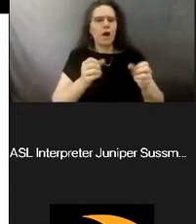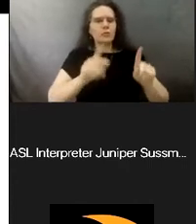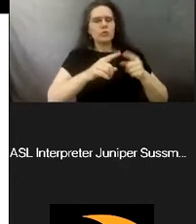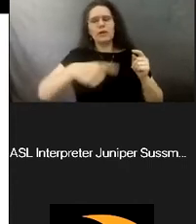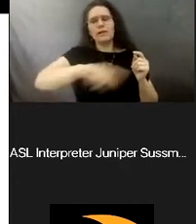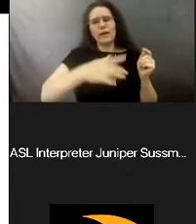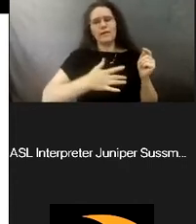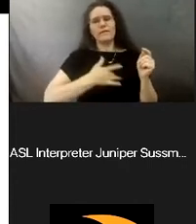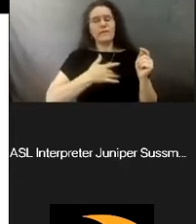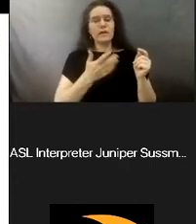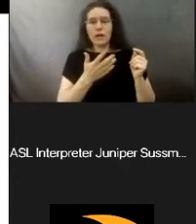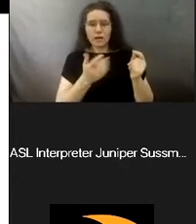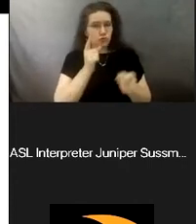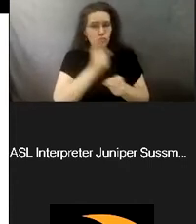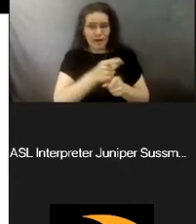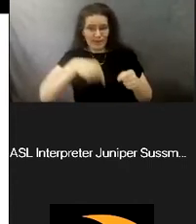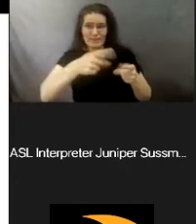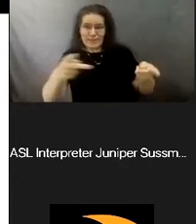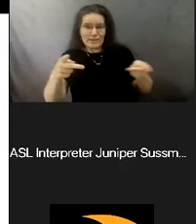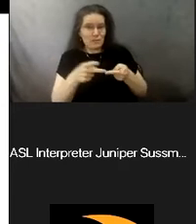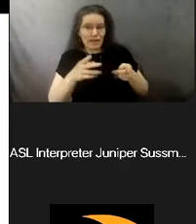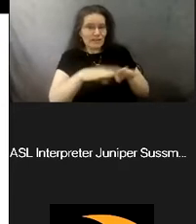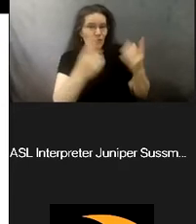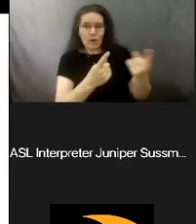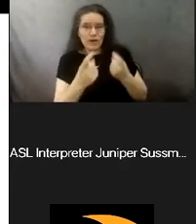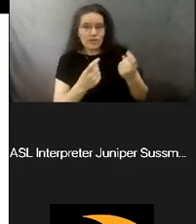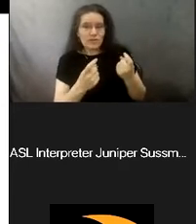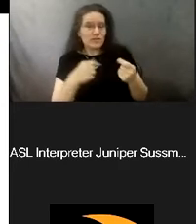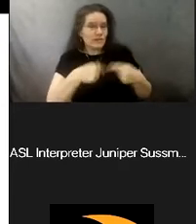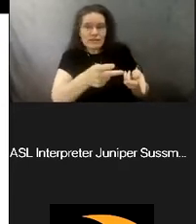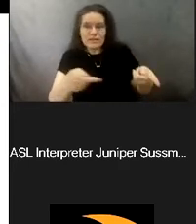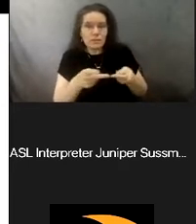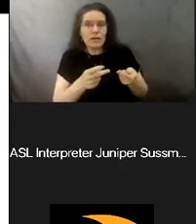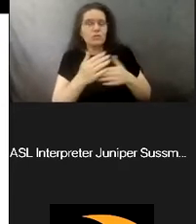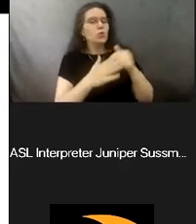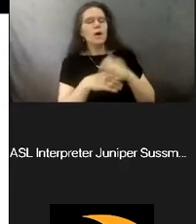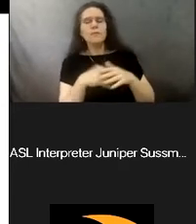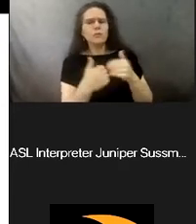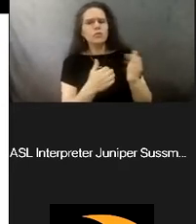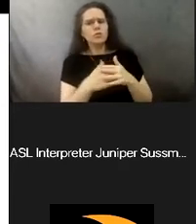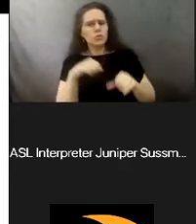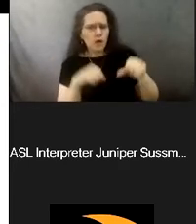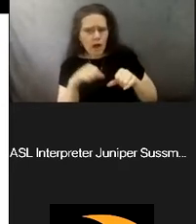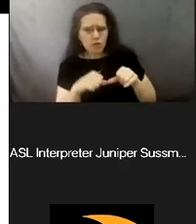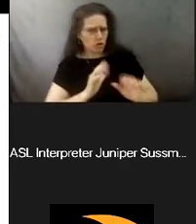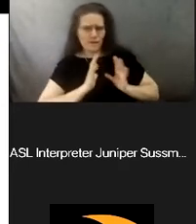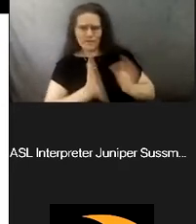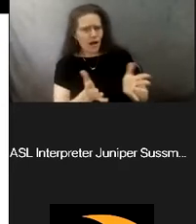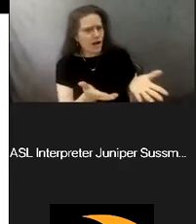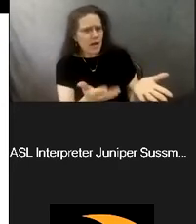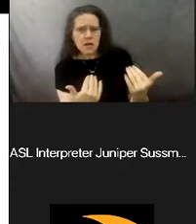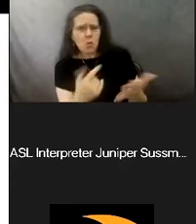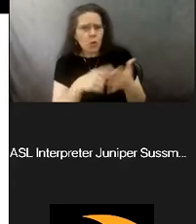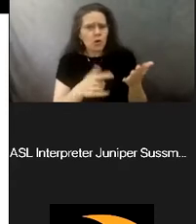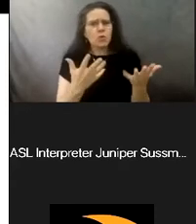them to have questions. We want them to have questions, and we want them to feel comfortable with asking those questions, I think makes an incredibly important